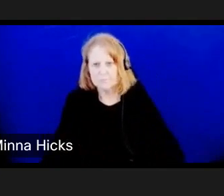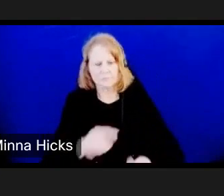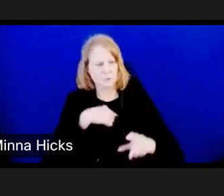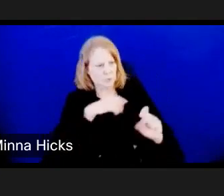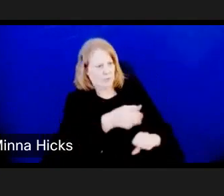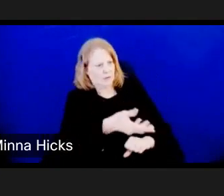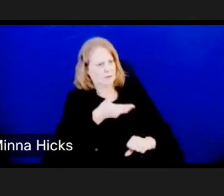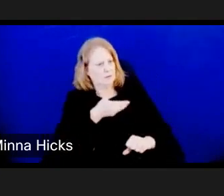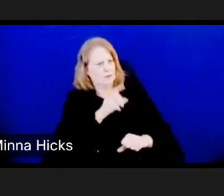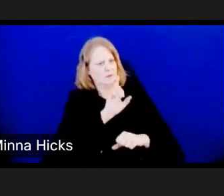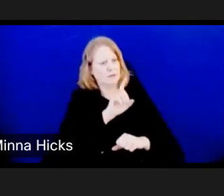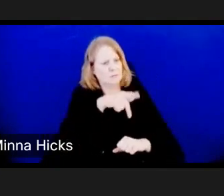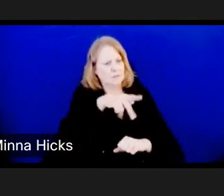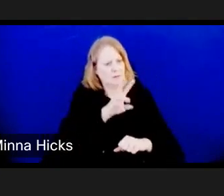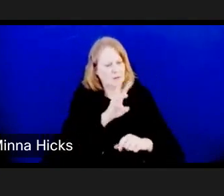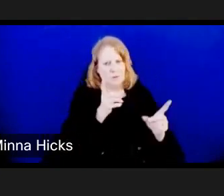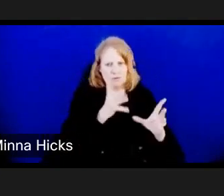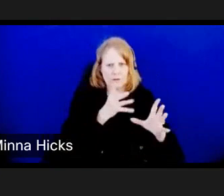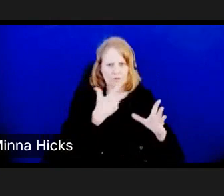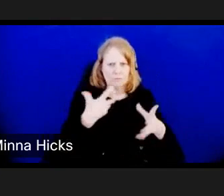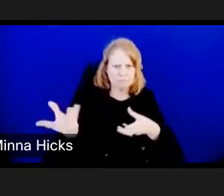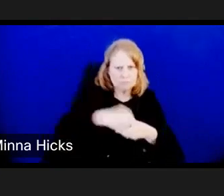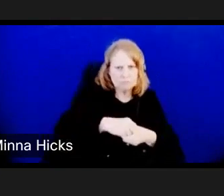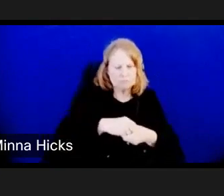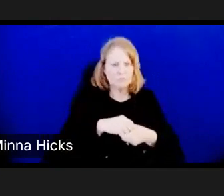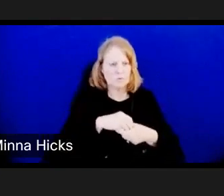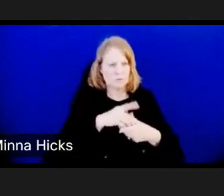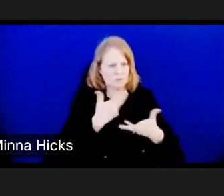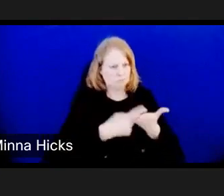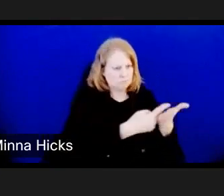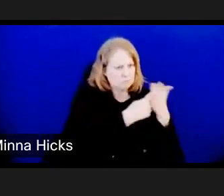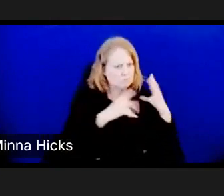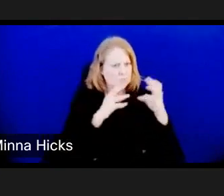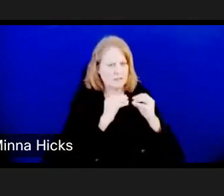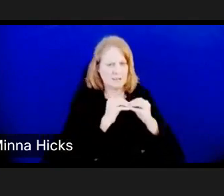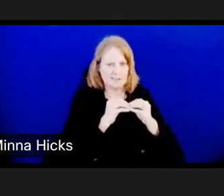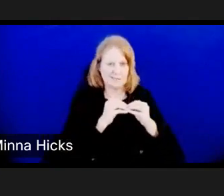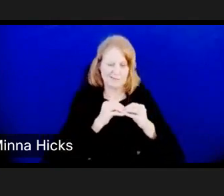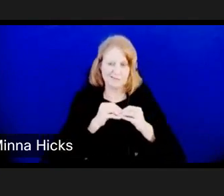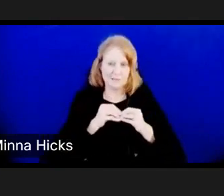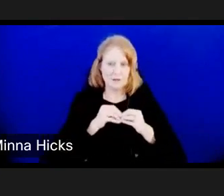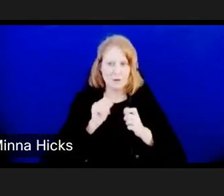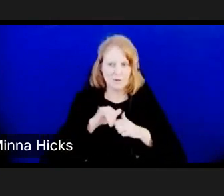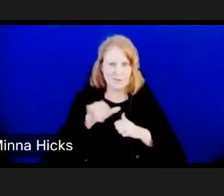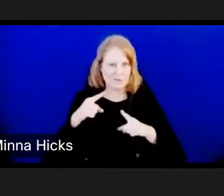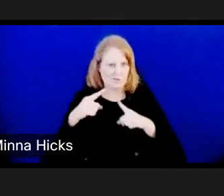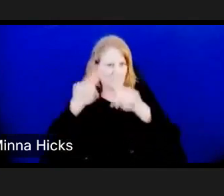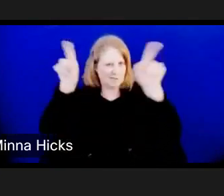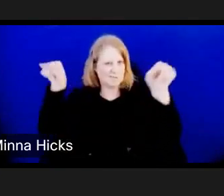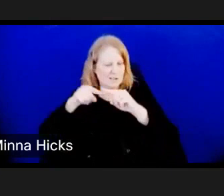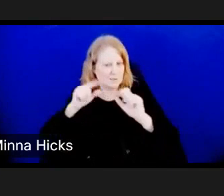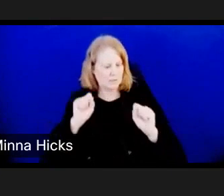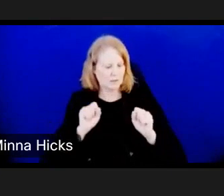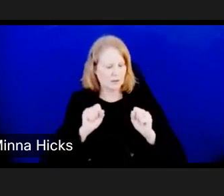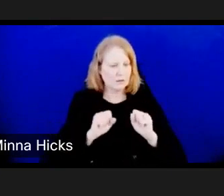have that conversation about the park enforcement piece when it comes to some of those conflicting signs. And then the last thing that I believe you